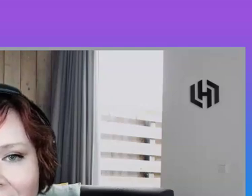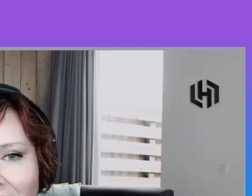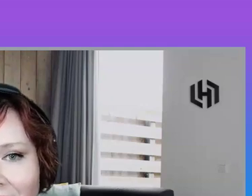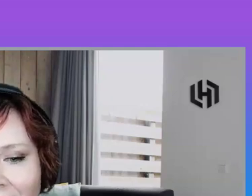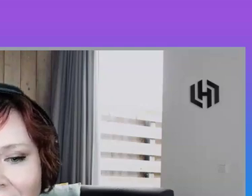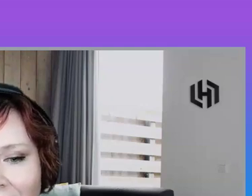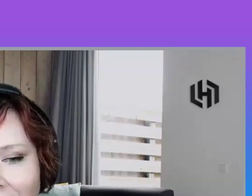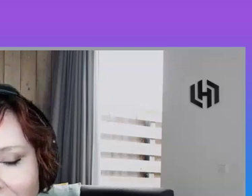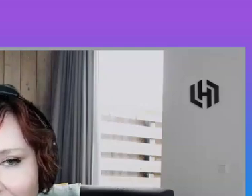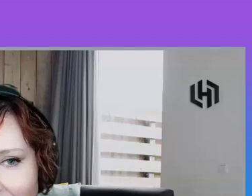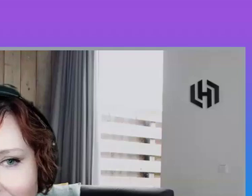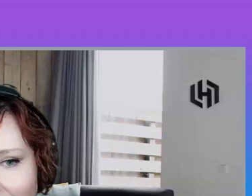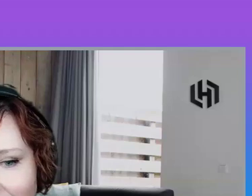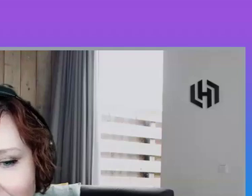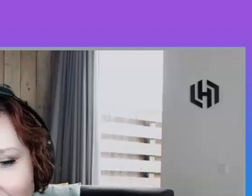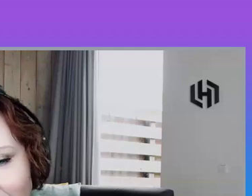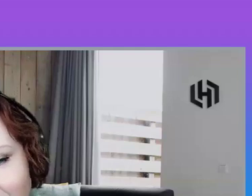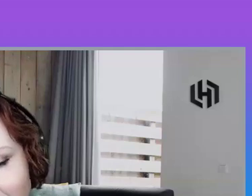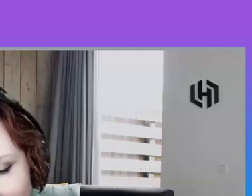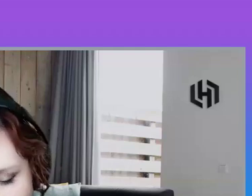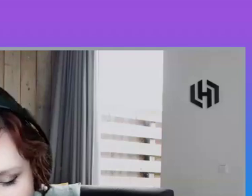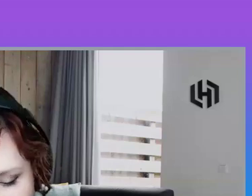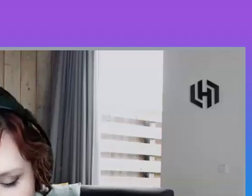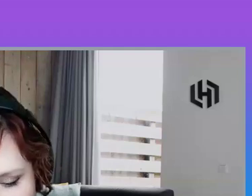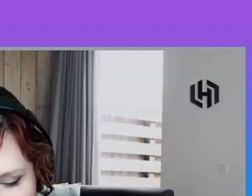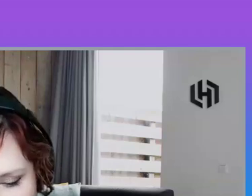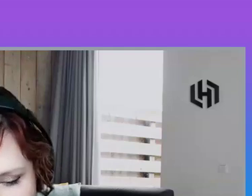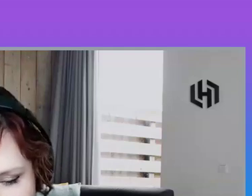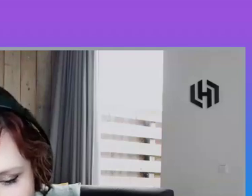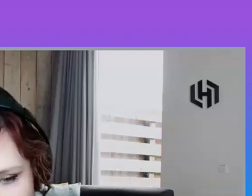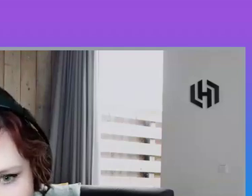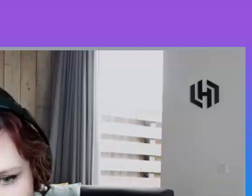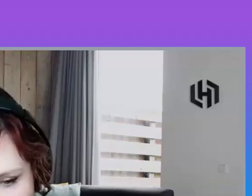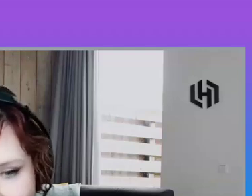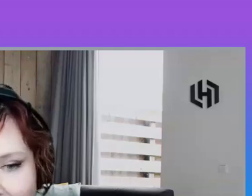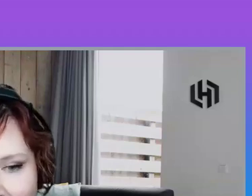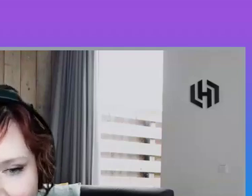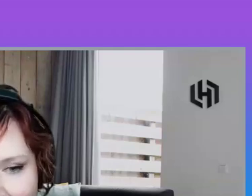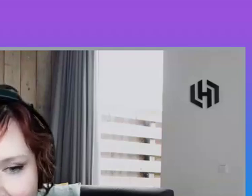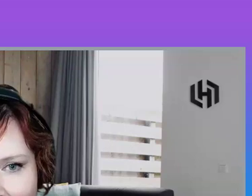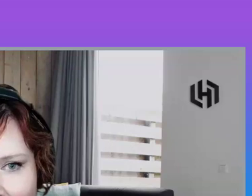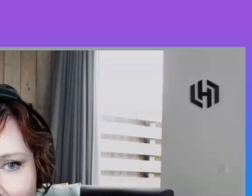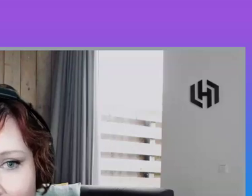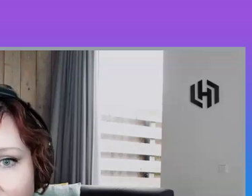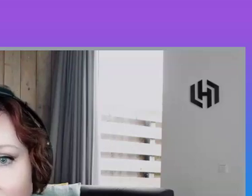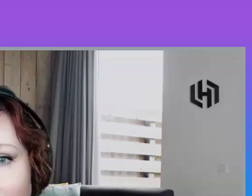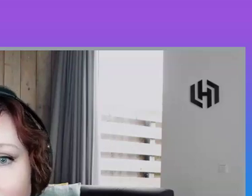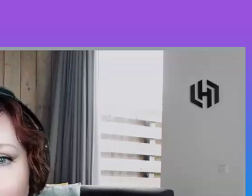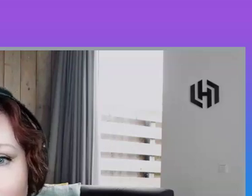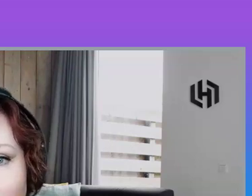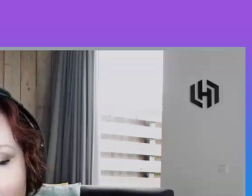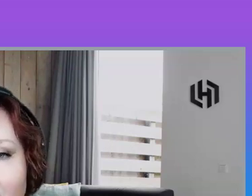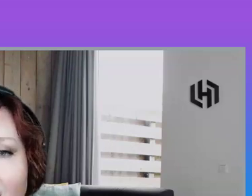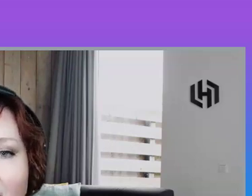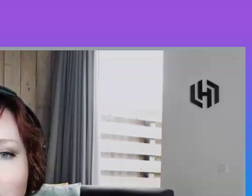use ARIA to update links rather than updating the text and the links themselves to be more accessible? That's a